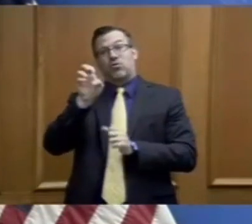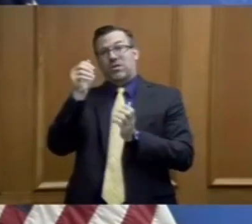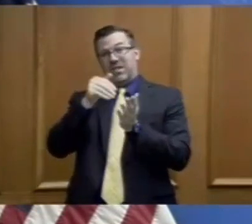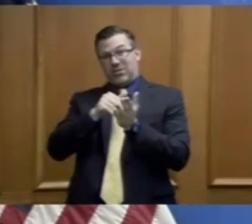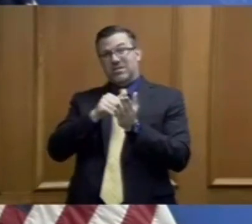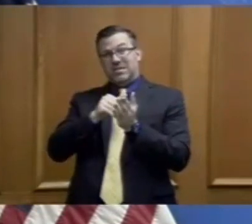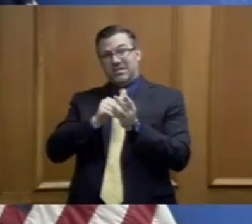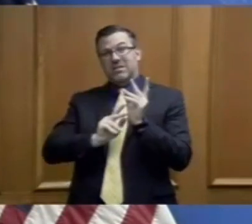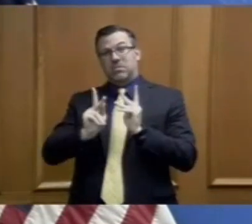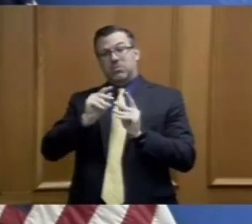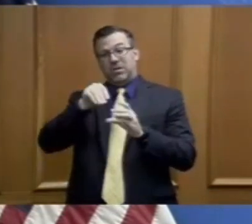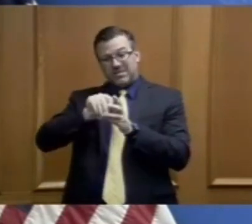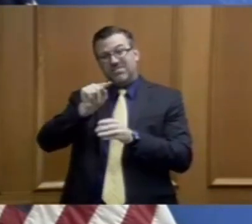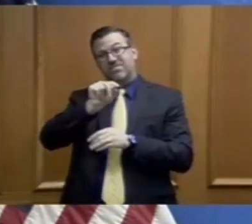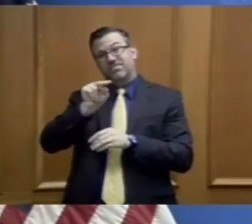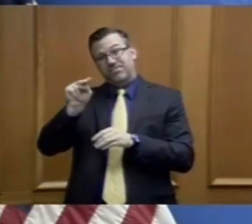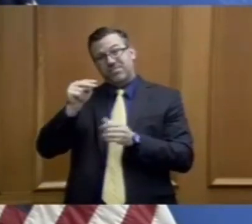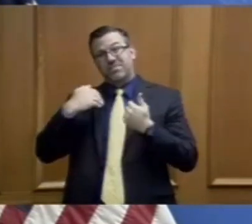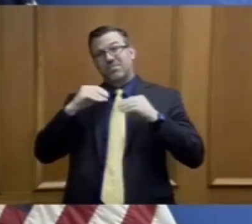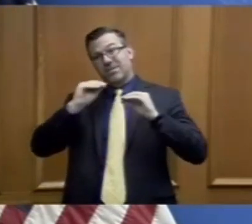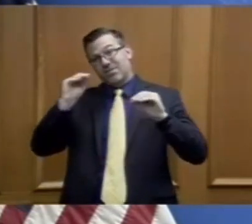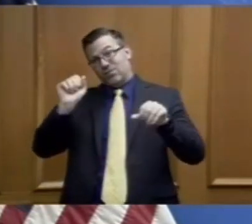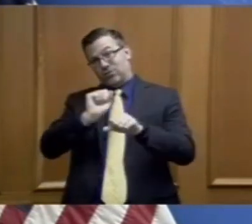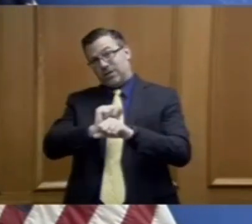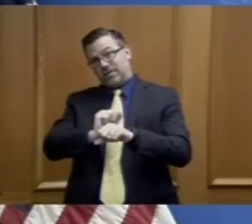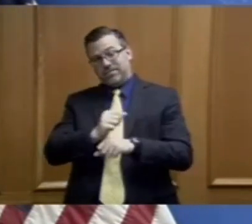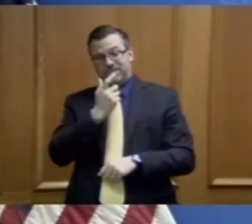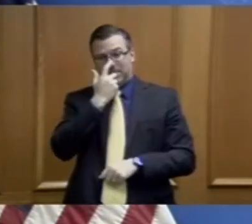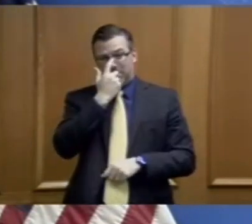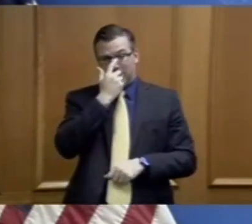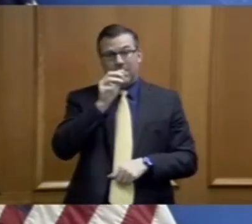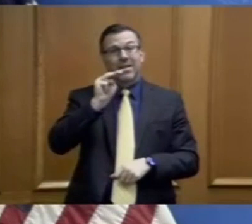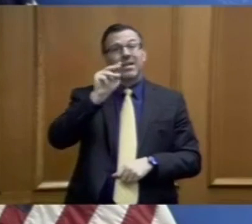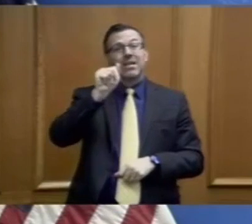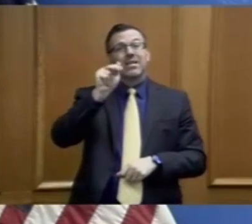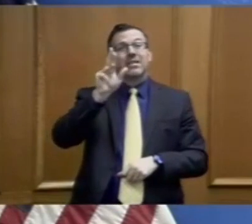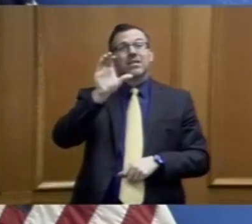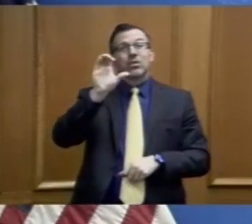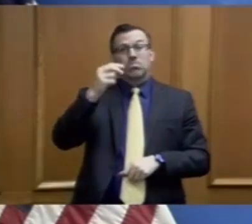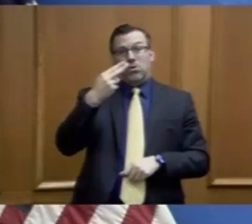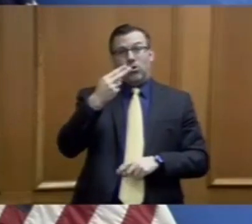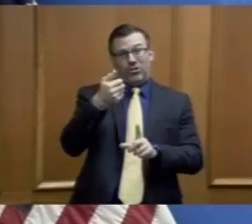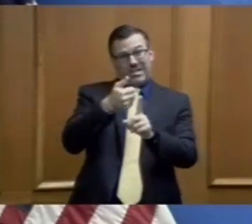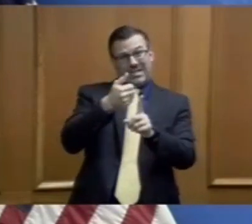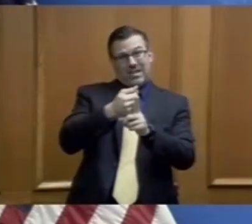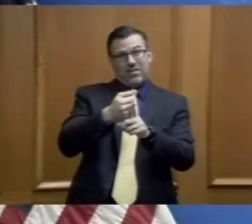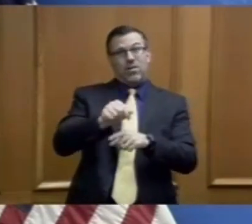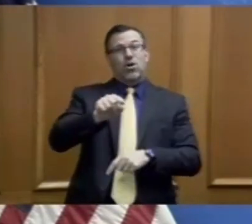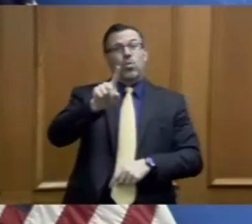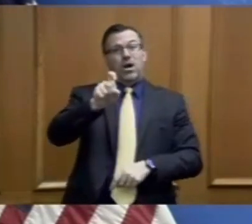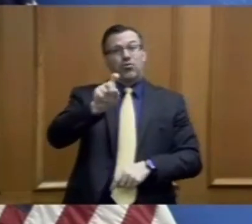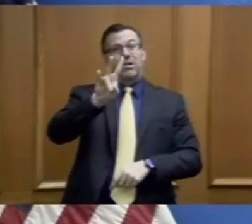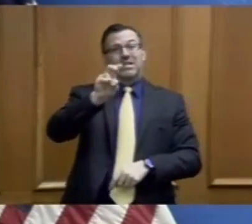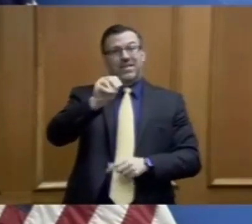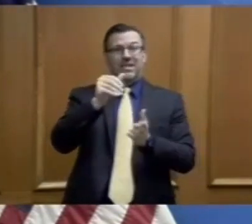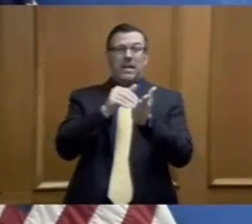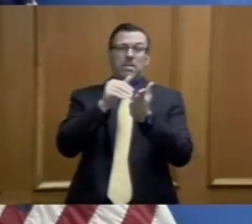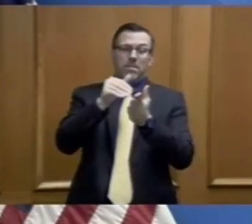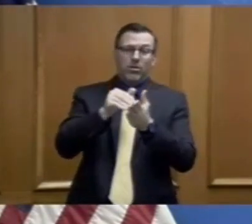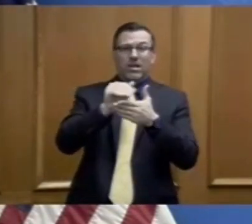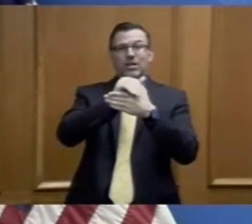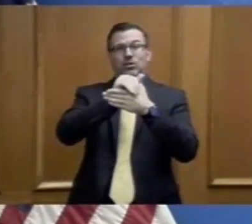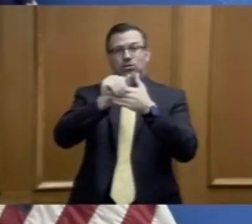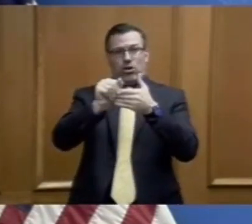job. In March alone, there was an $870 million loss in revenue across some